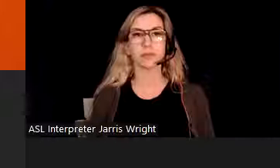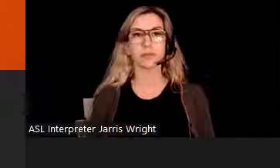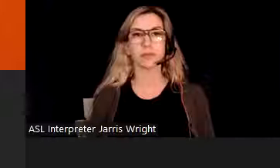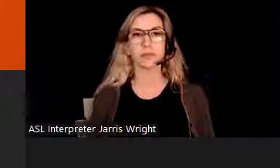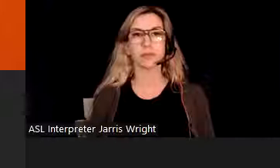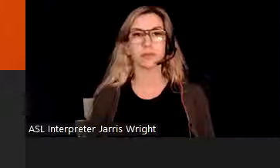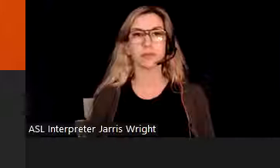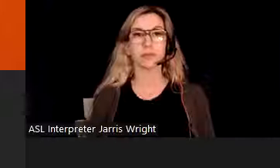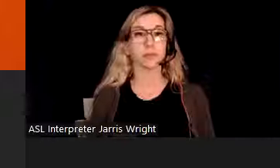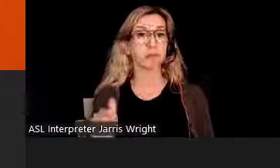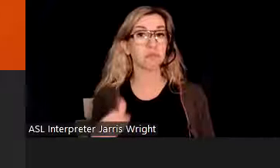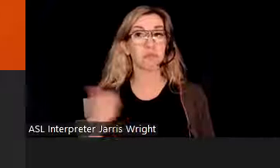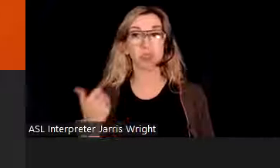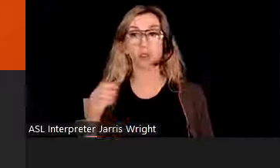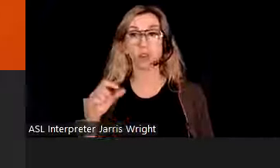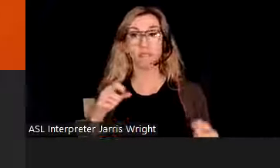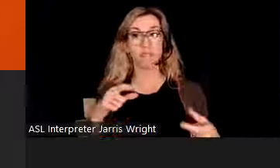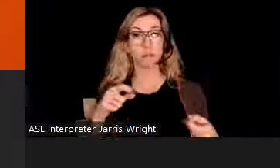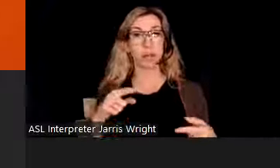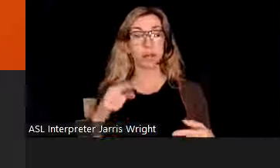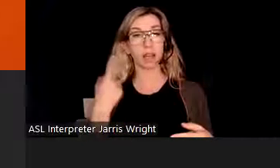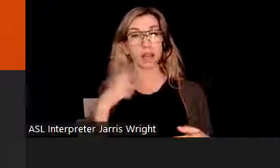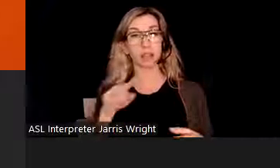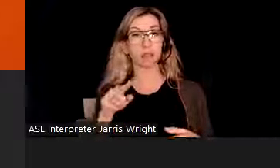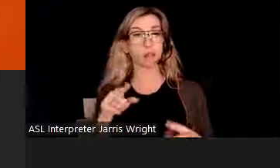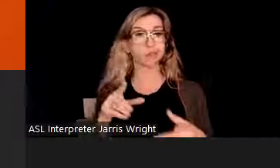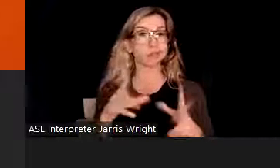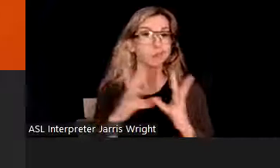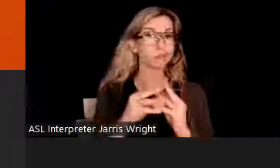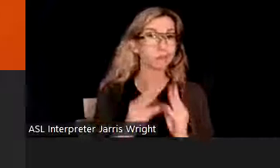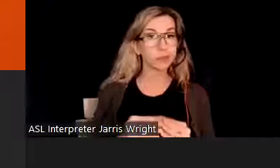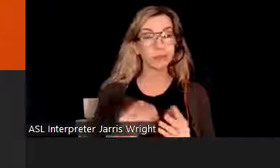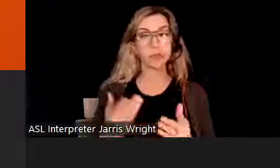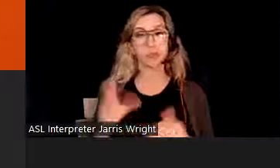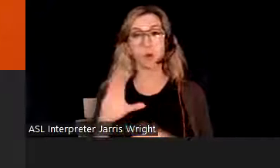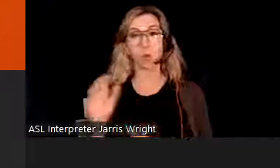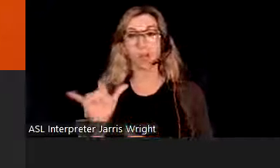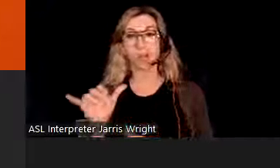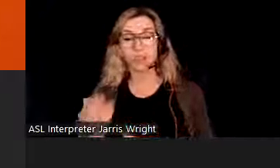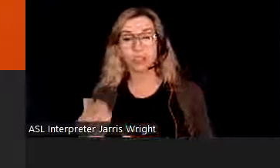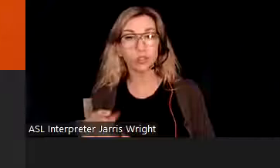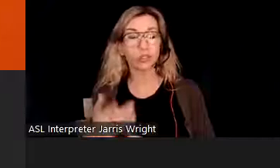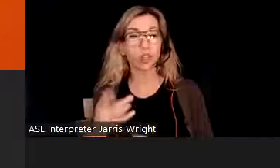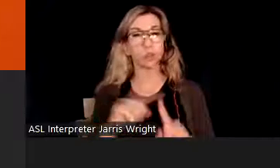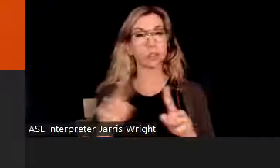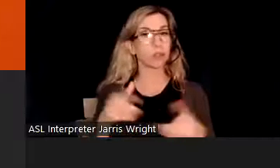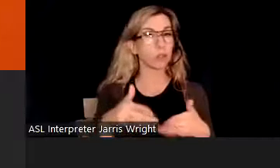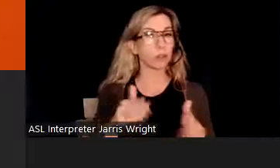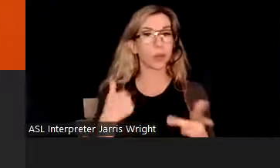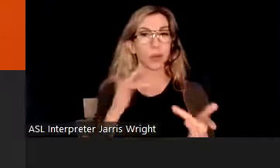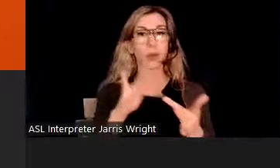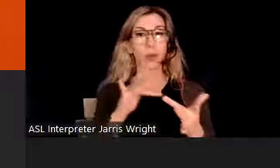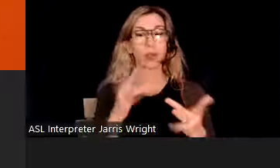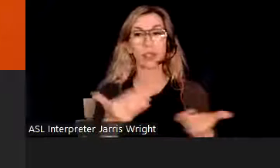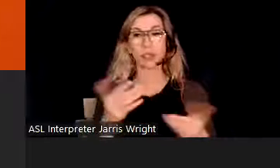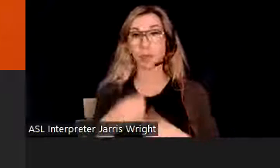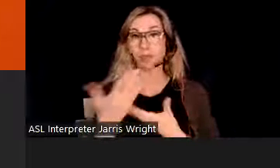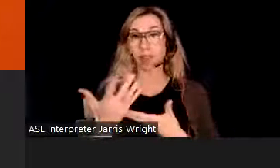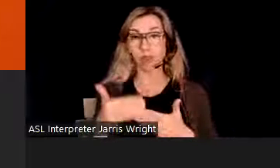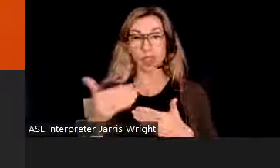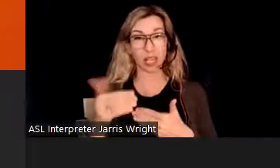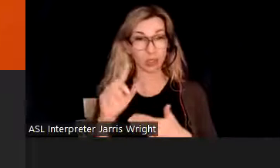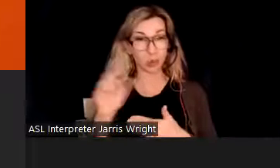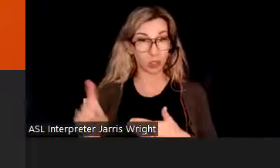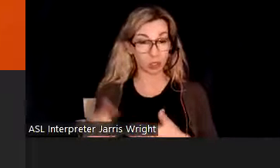Any other feedback on convenings, coalitions, or other places we can reach service providers before we move on to the next